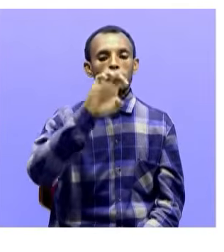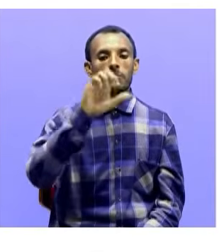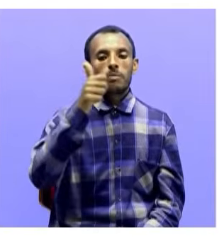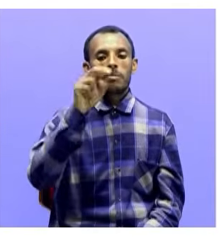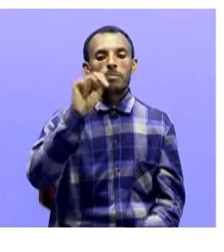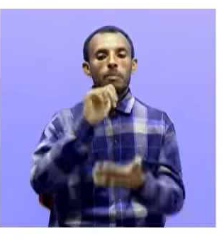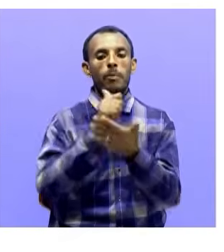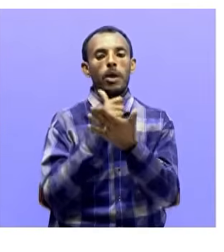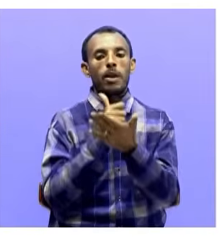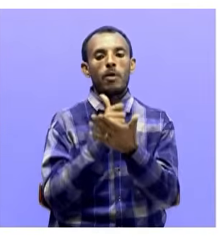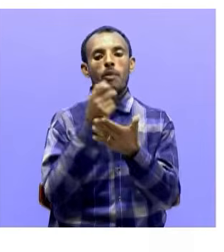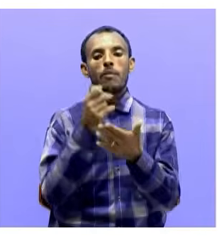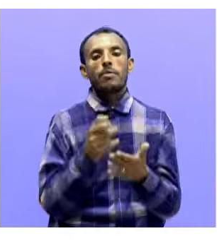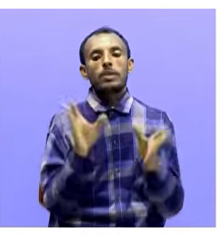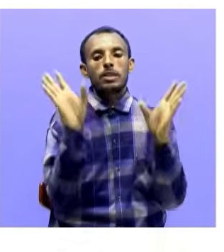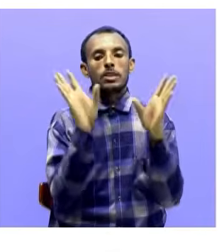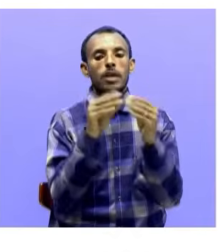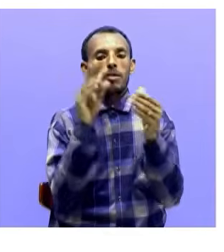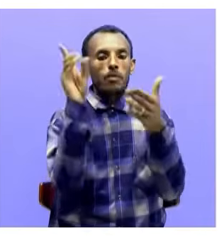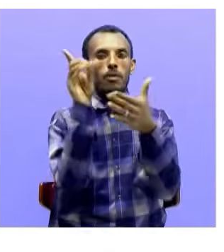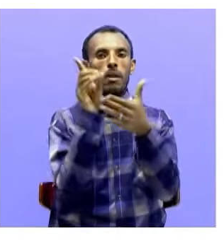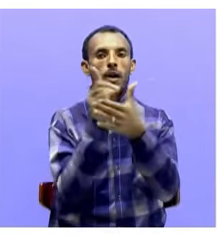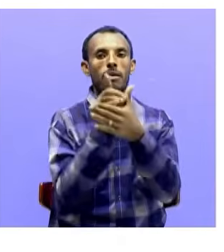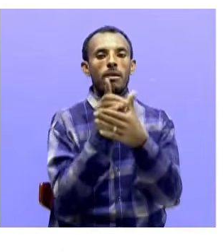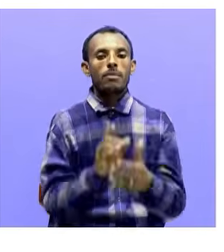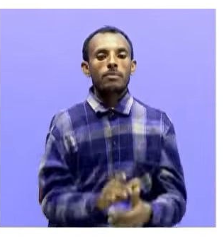the following set of data.